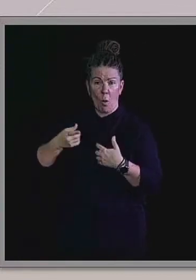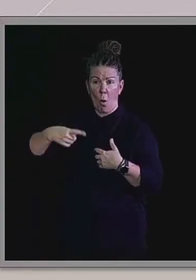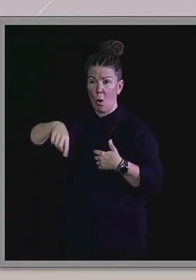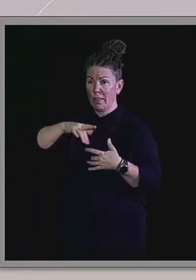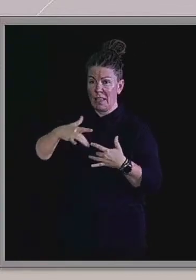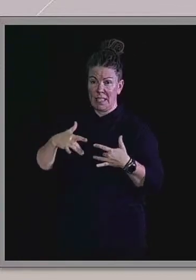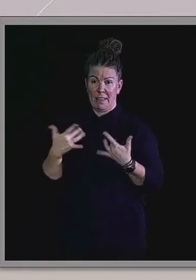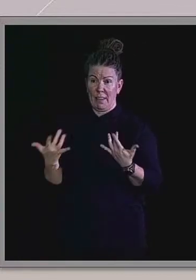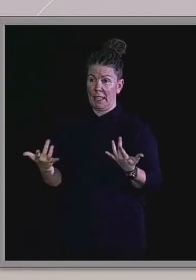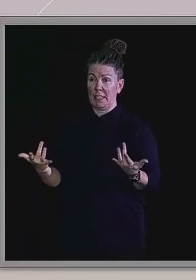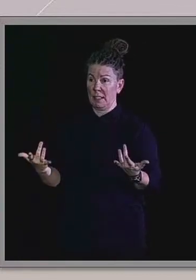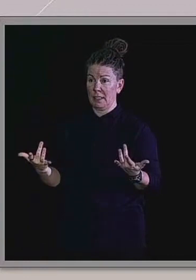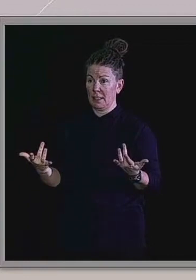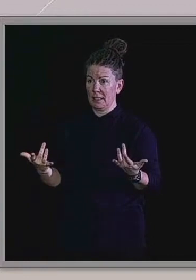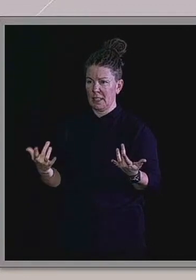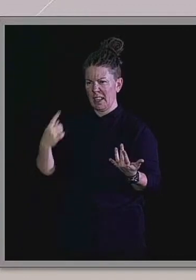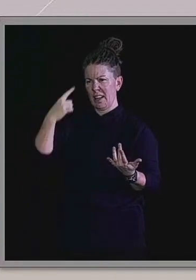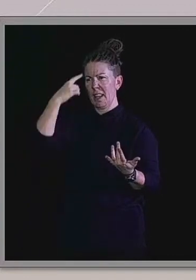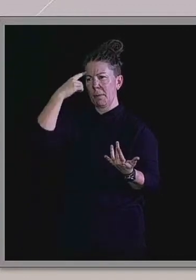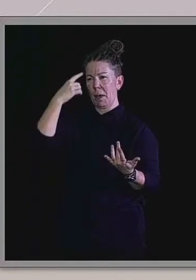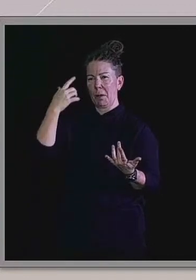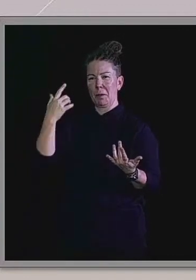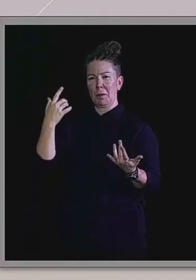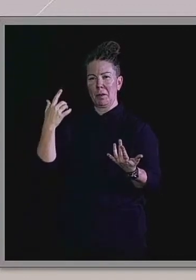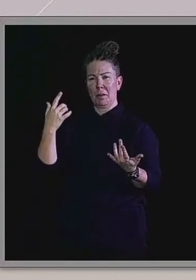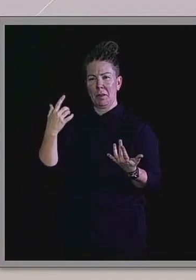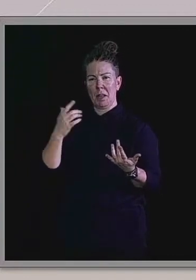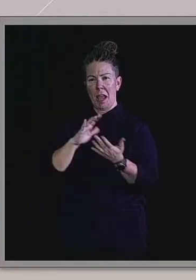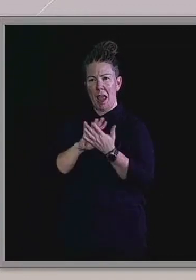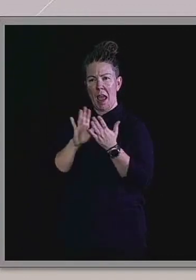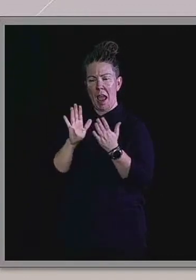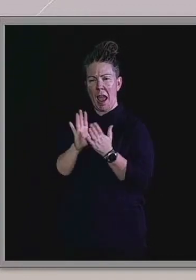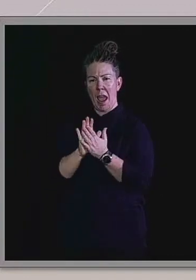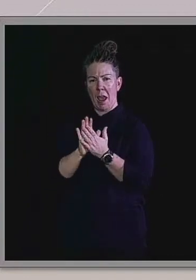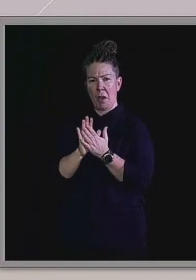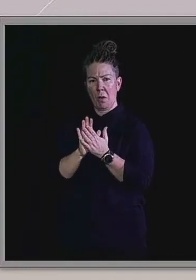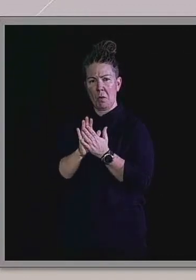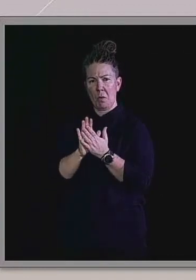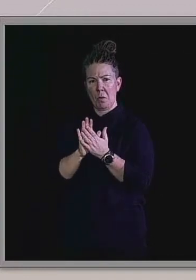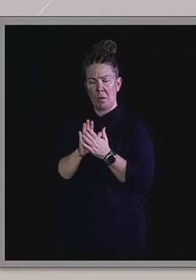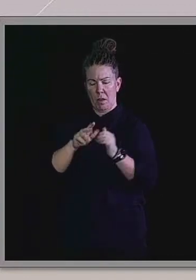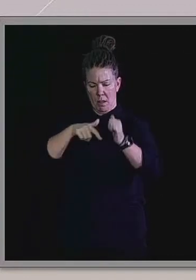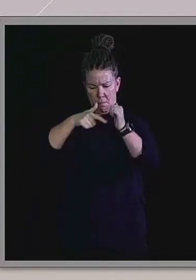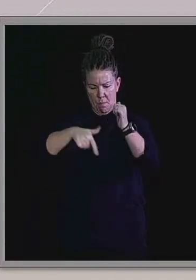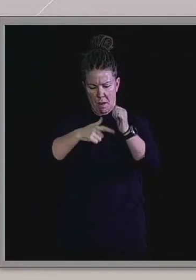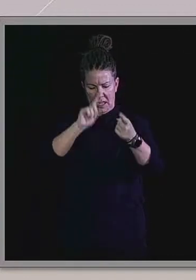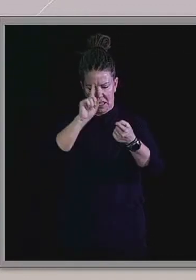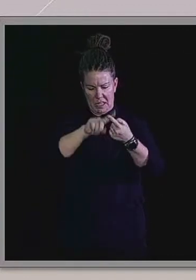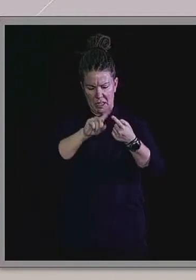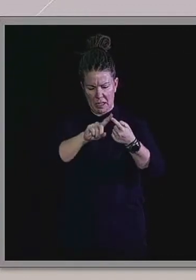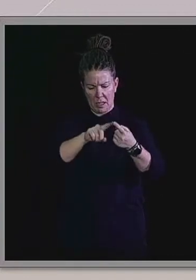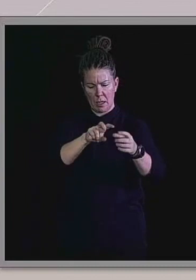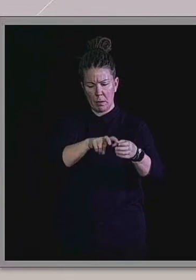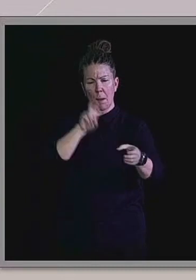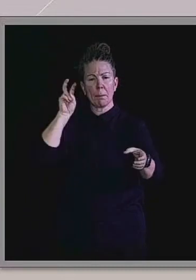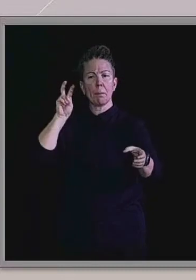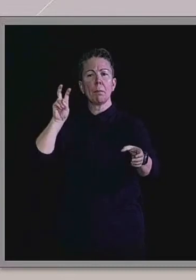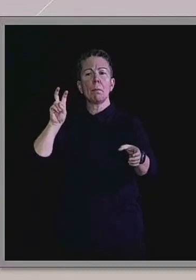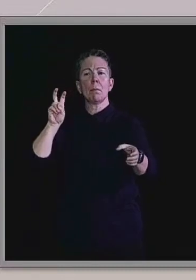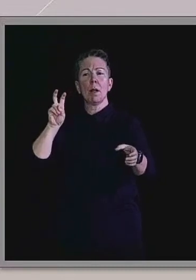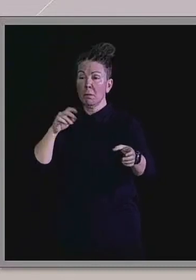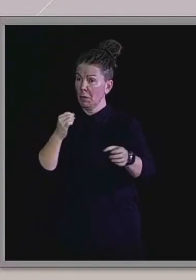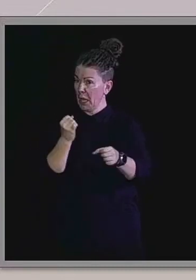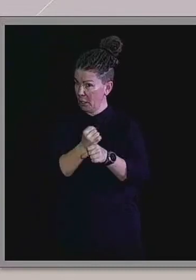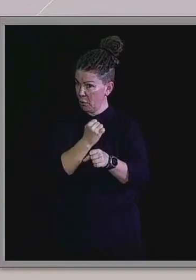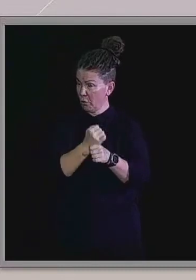and as well as to think about how we do get off that easy mining money. Like, what does that mean in terms of creating wealth, which is something that